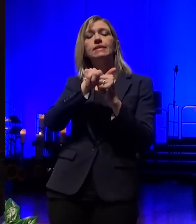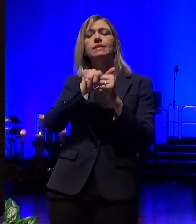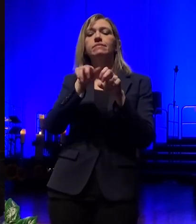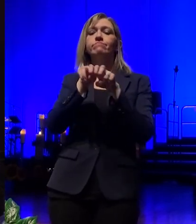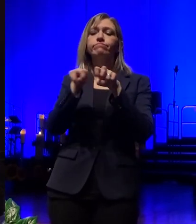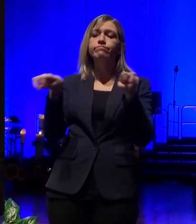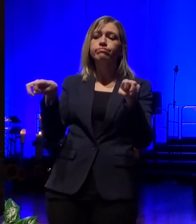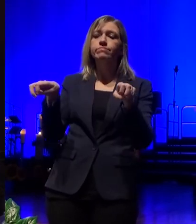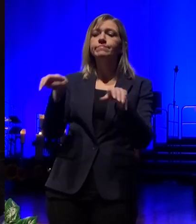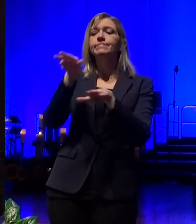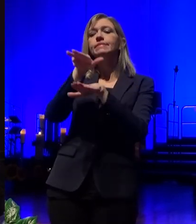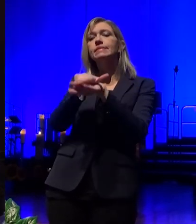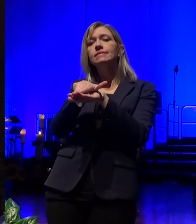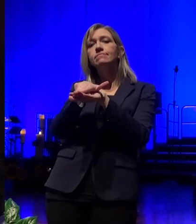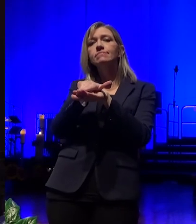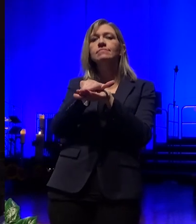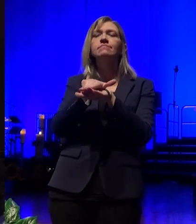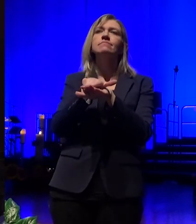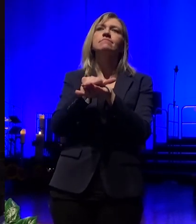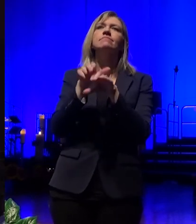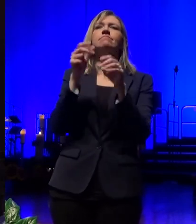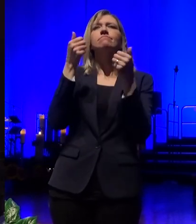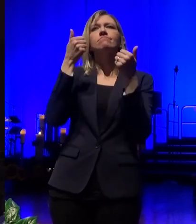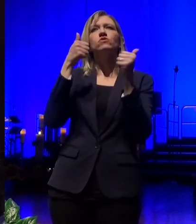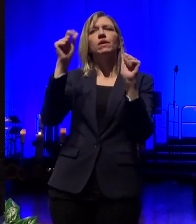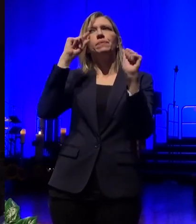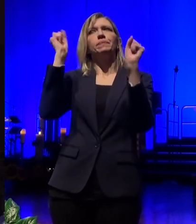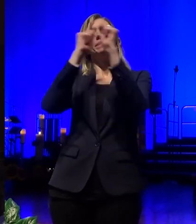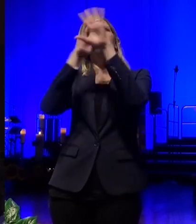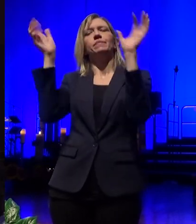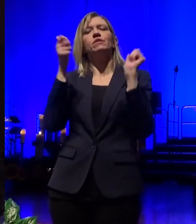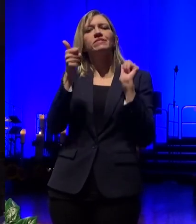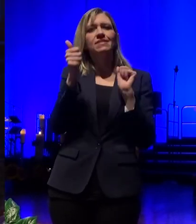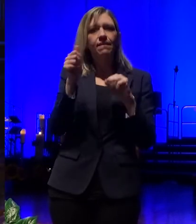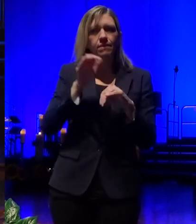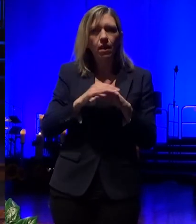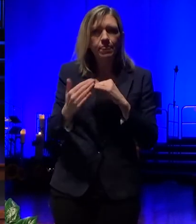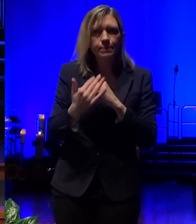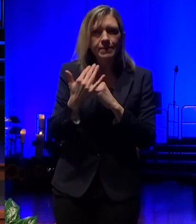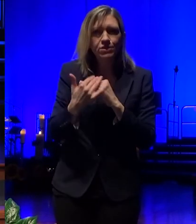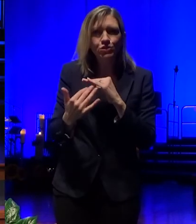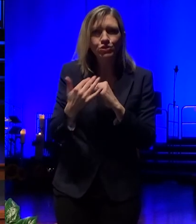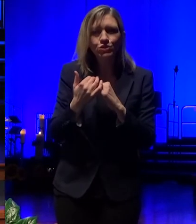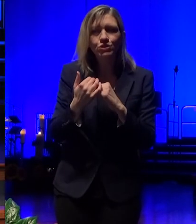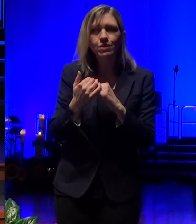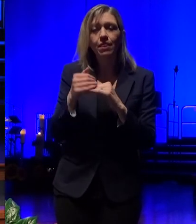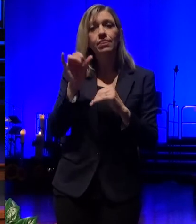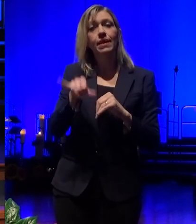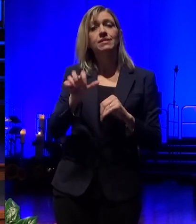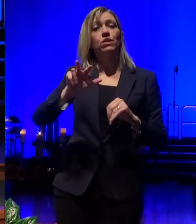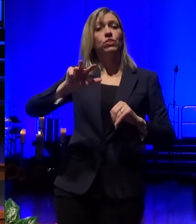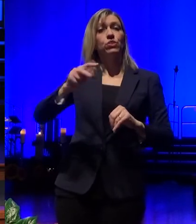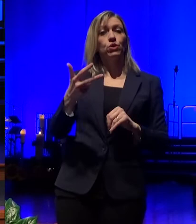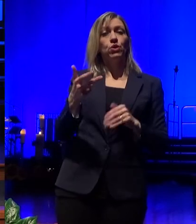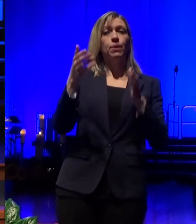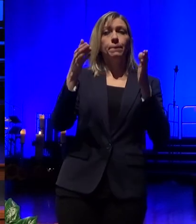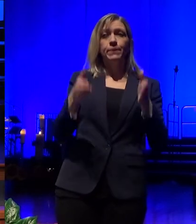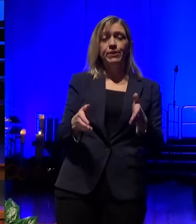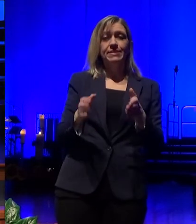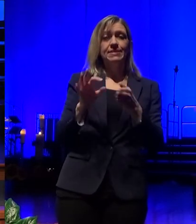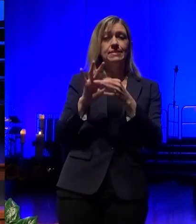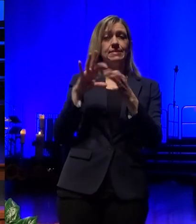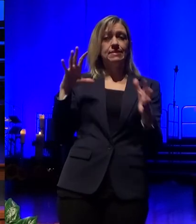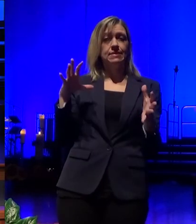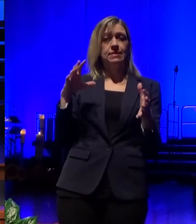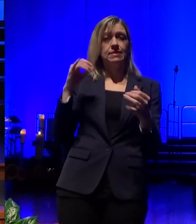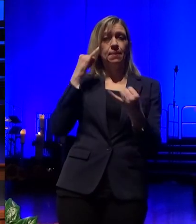or on a bench or on a towel someplace and see yourself on the beach. This is third-person